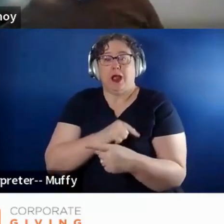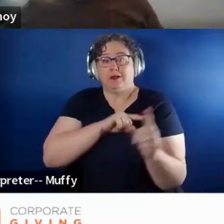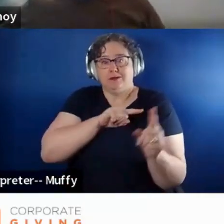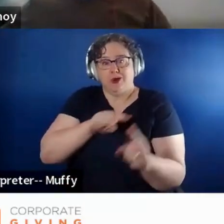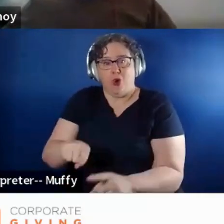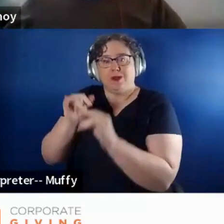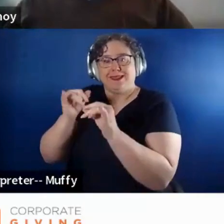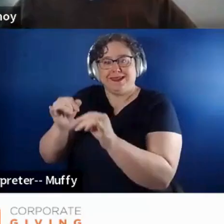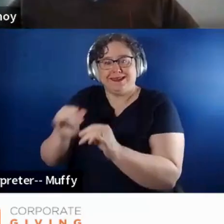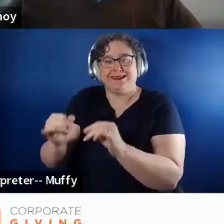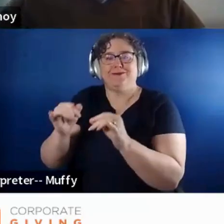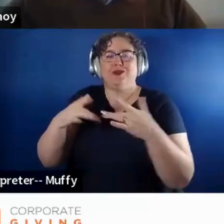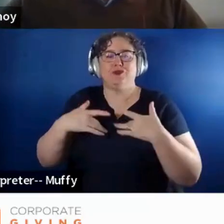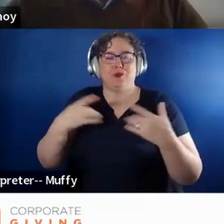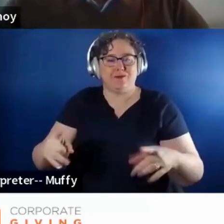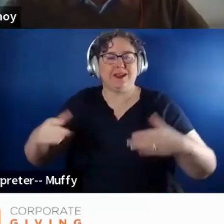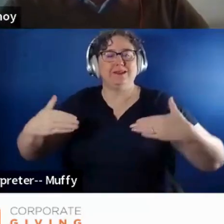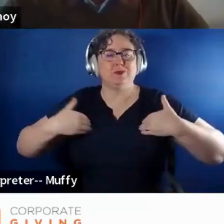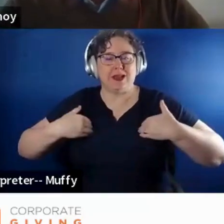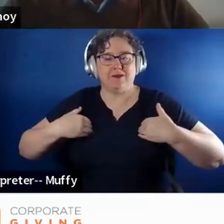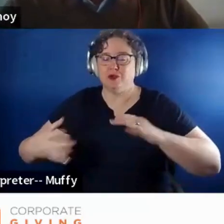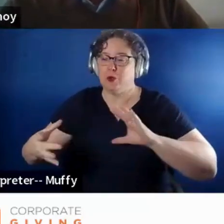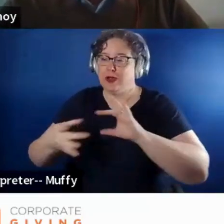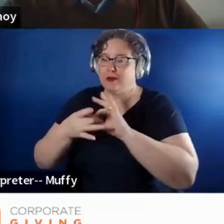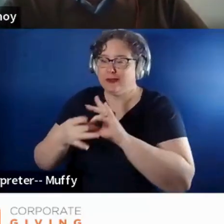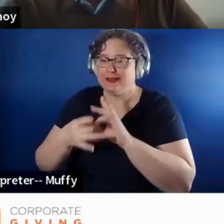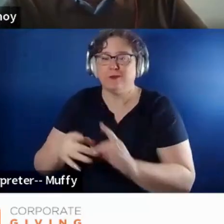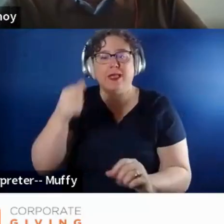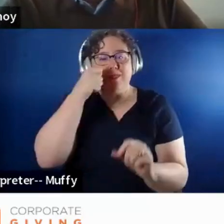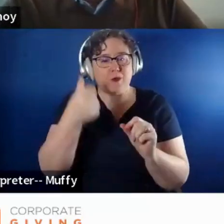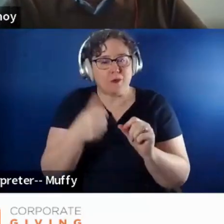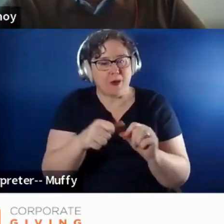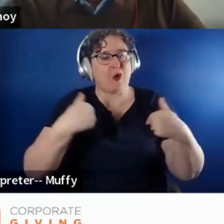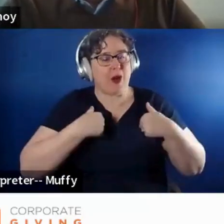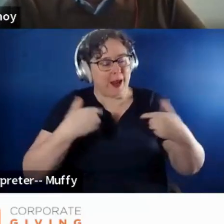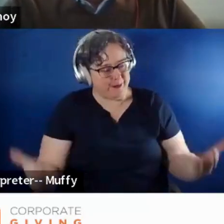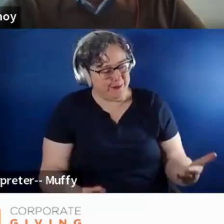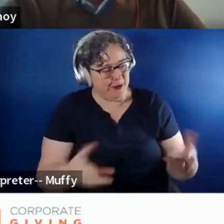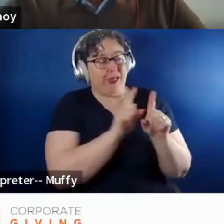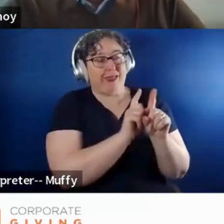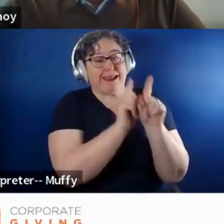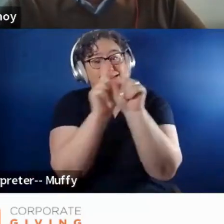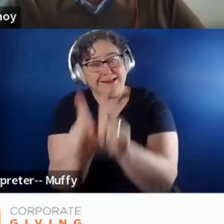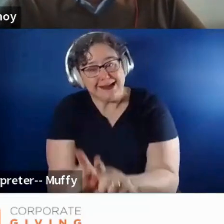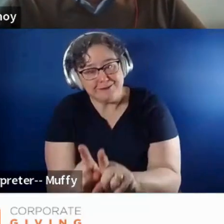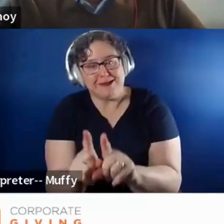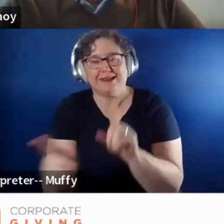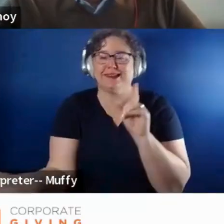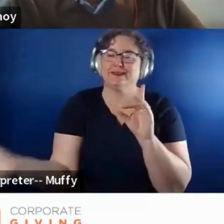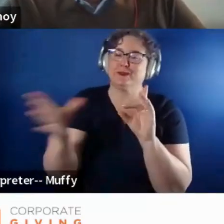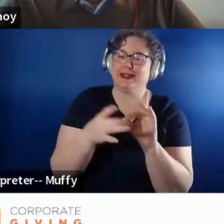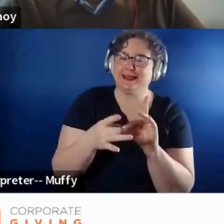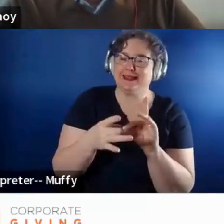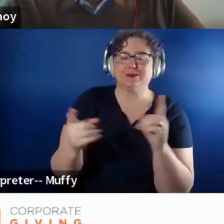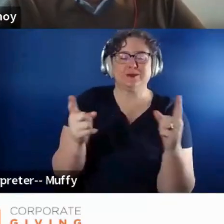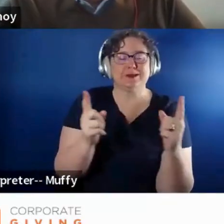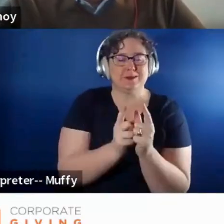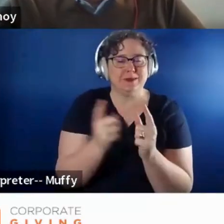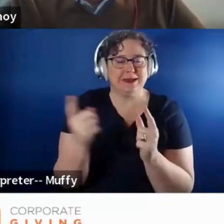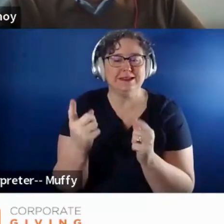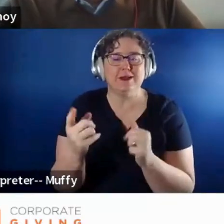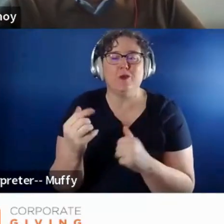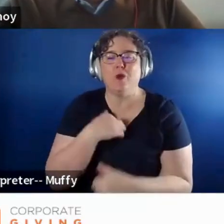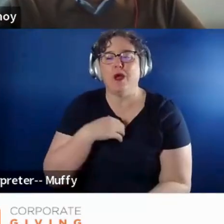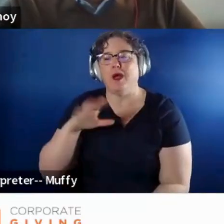I can build those relationships and they remember I'm here and they can take me to things or make connections when they meet someone, at